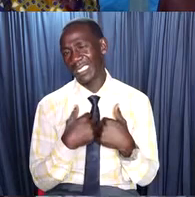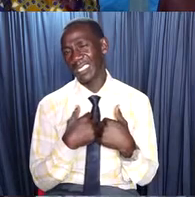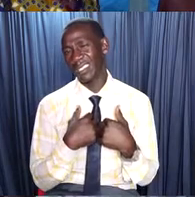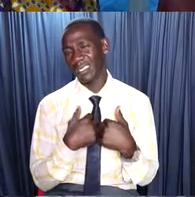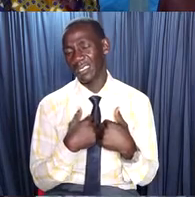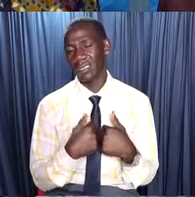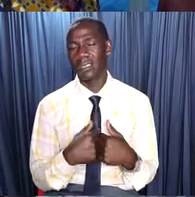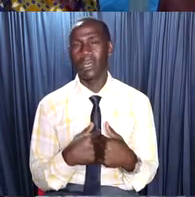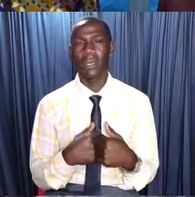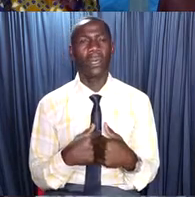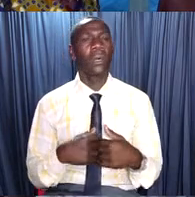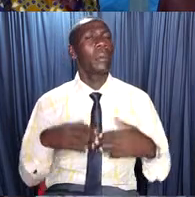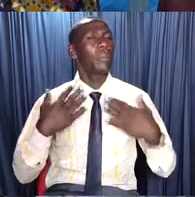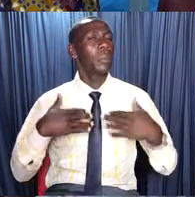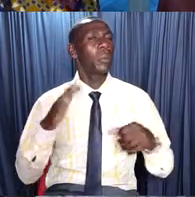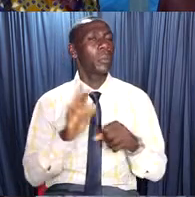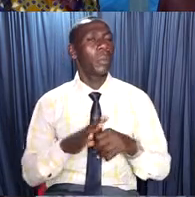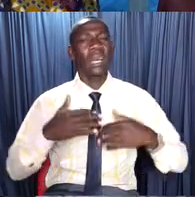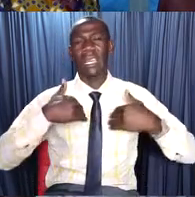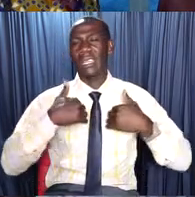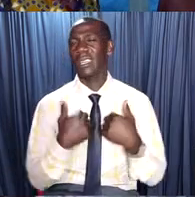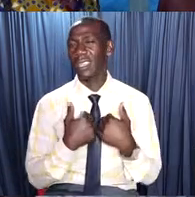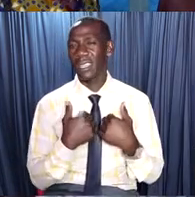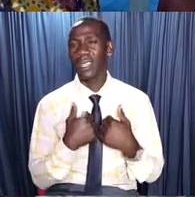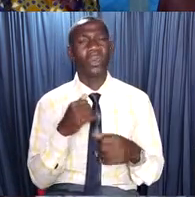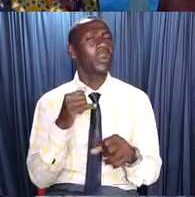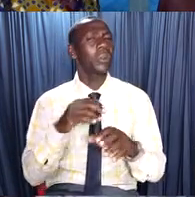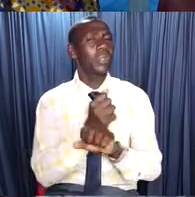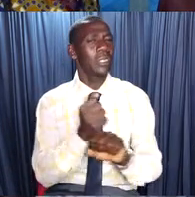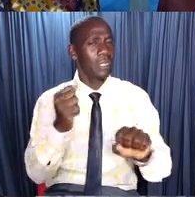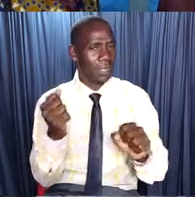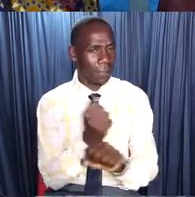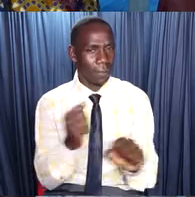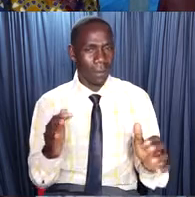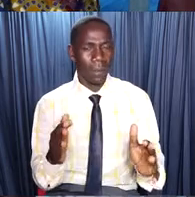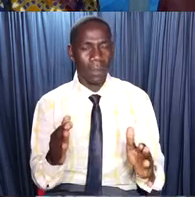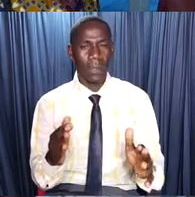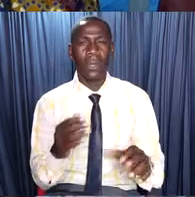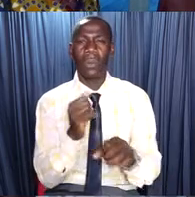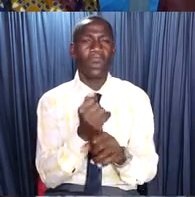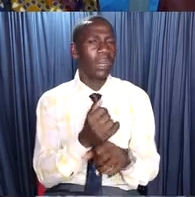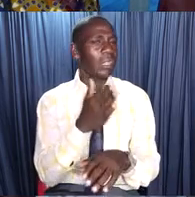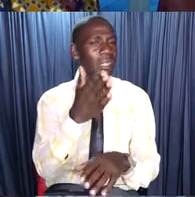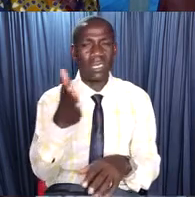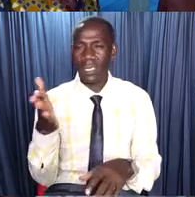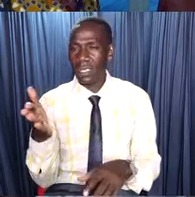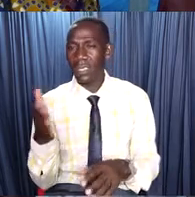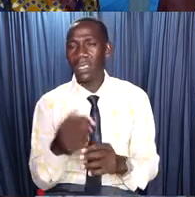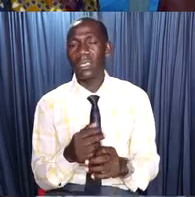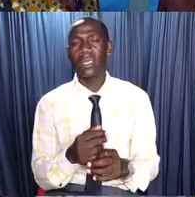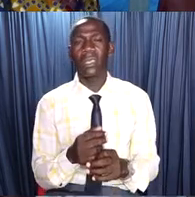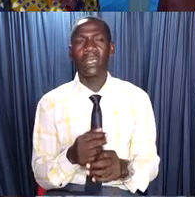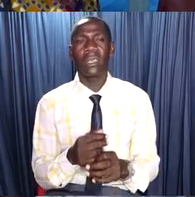tired. Wengi wamechoka. Many are tired. From the time I was saved, from the time I served in